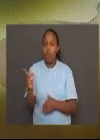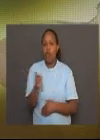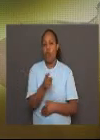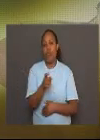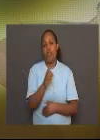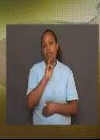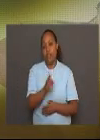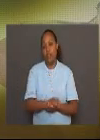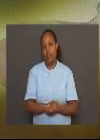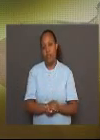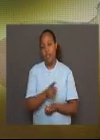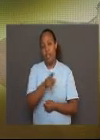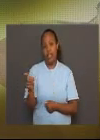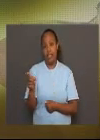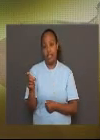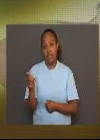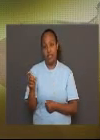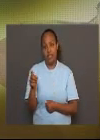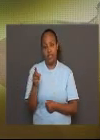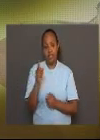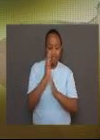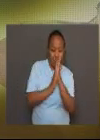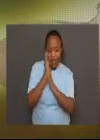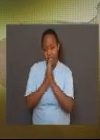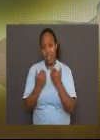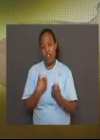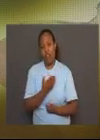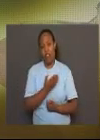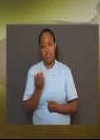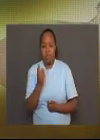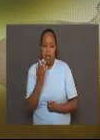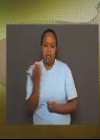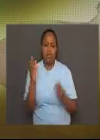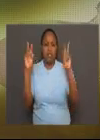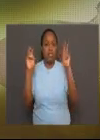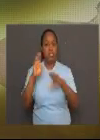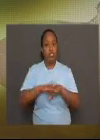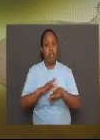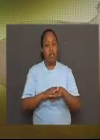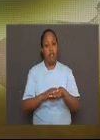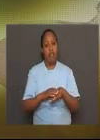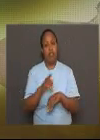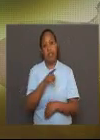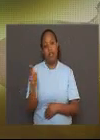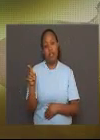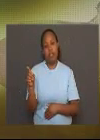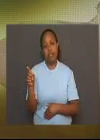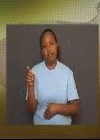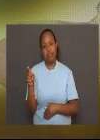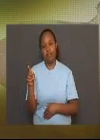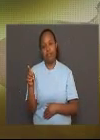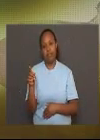order to satisfy your curiosity on a certain subject, you seek for